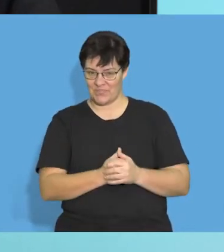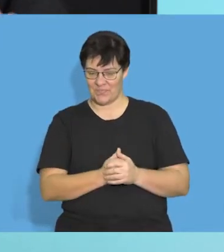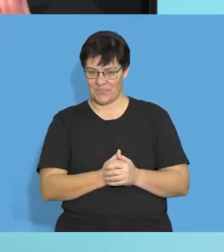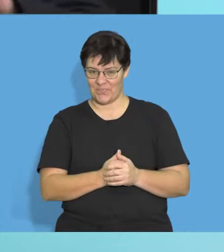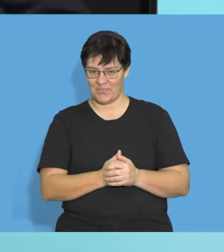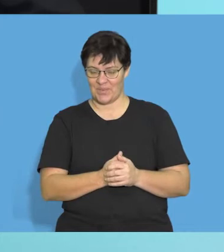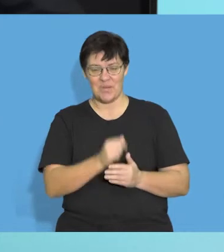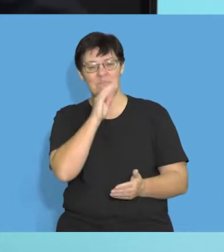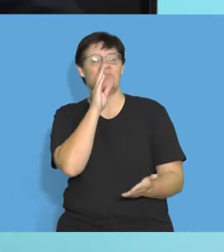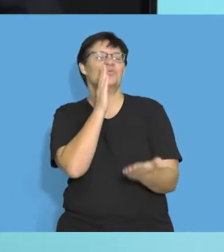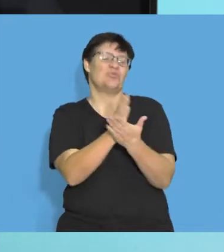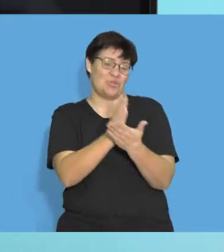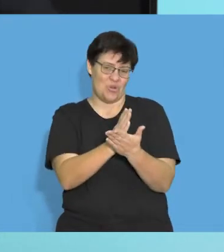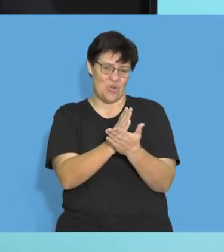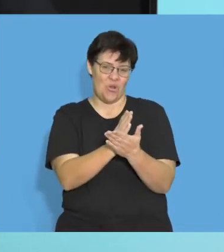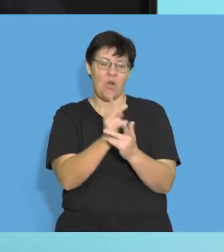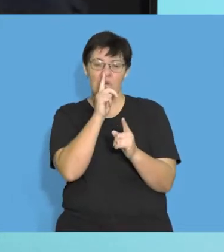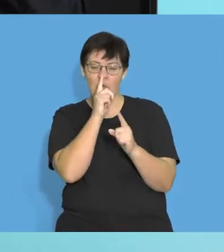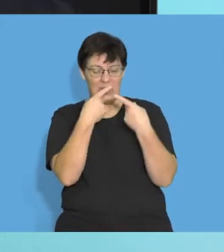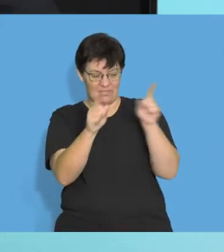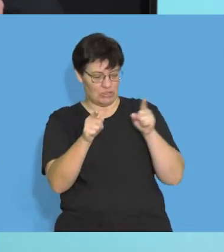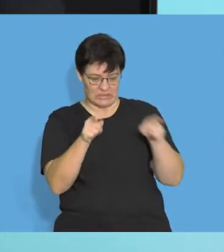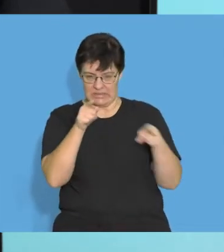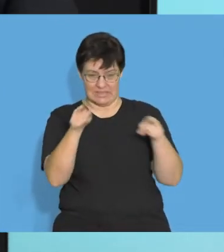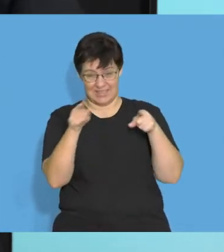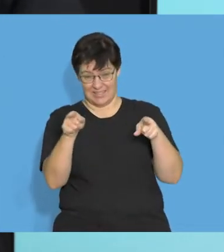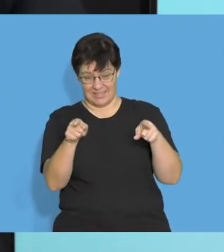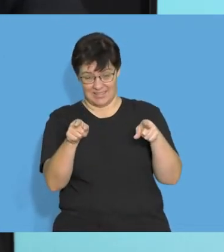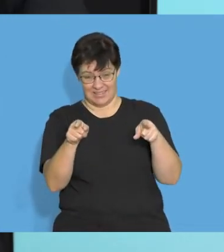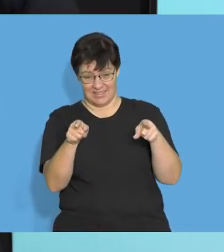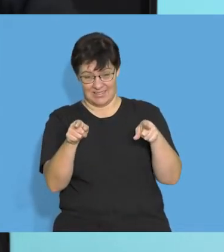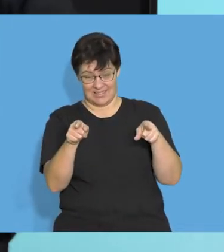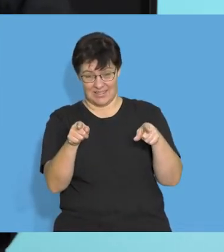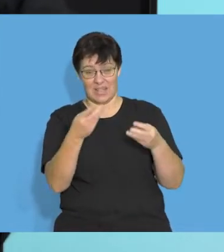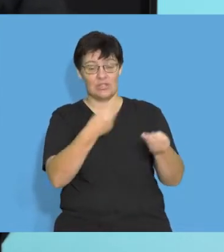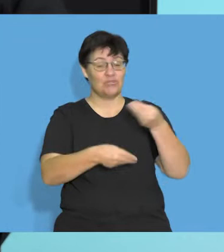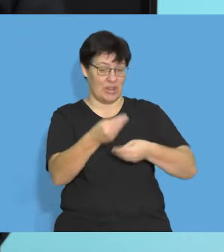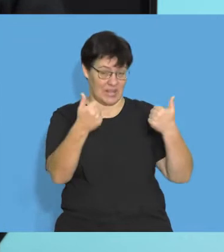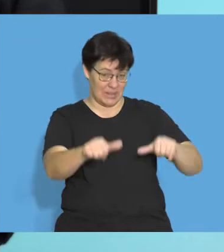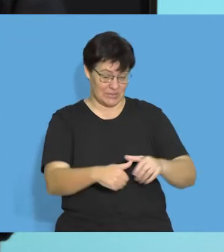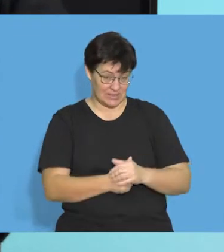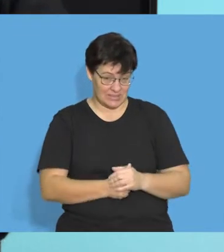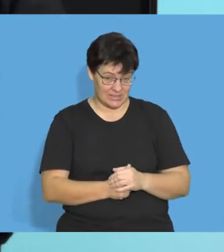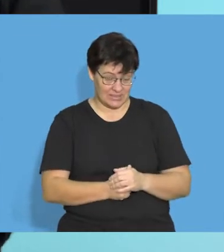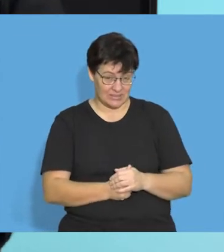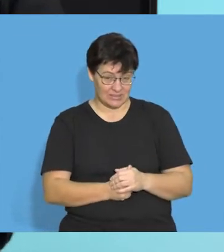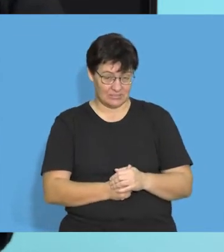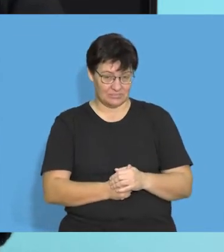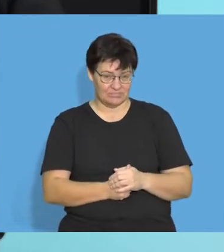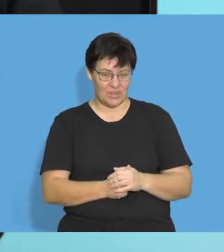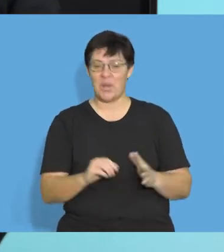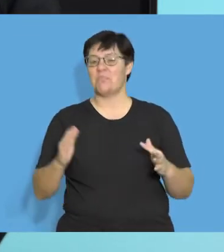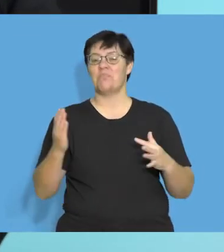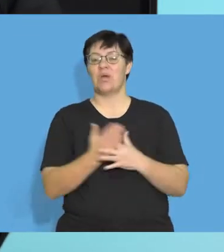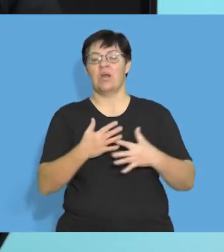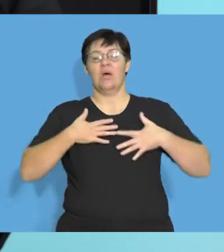sure you can clearly distinguish between the two trading accounts. Very, very important. Let's take a quick breather